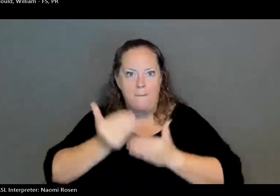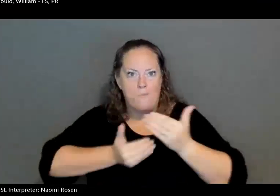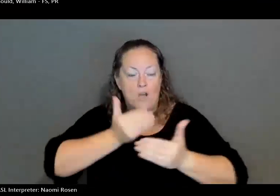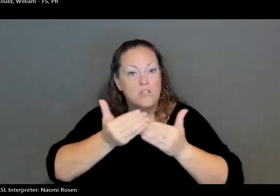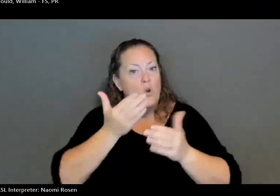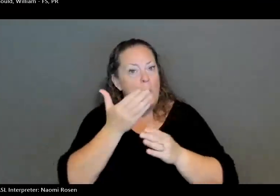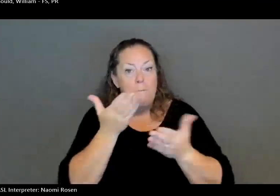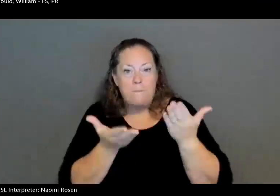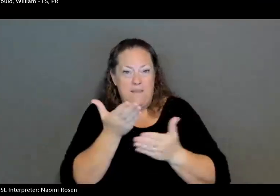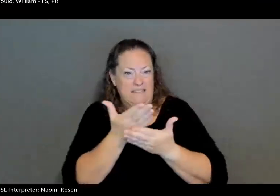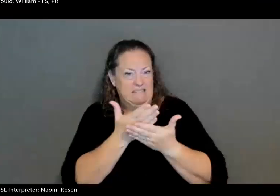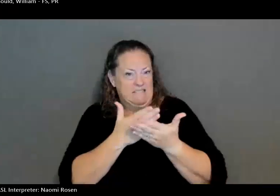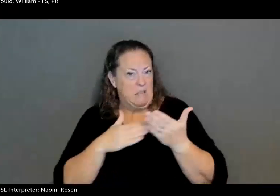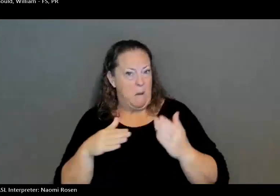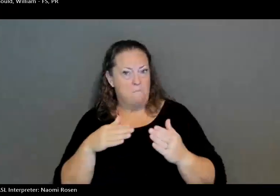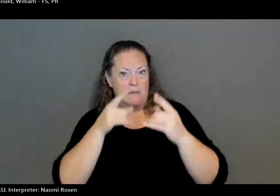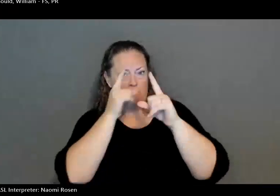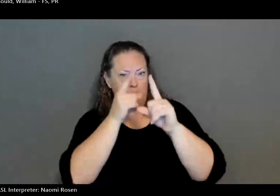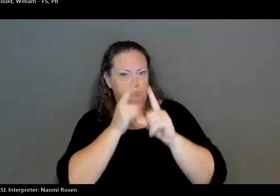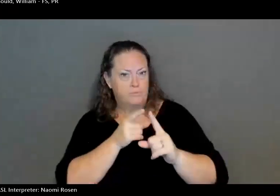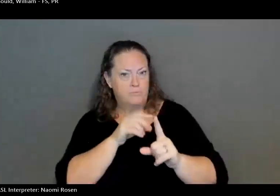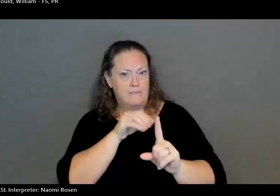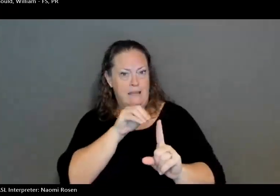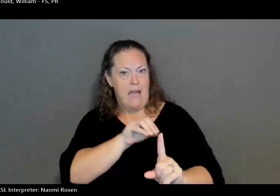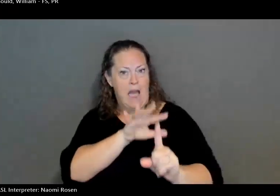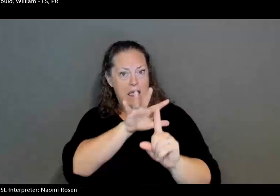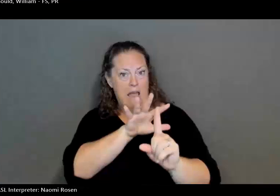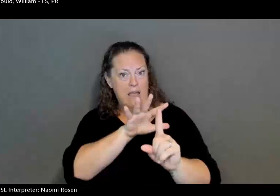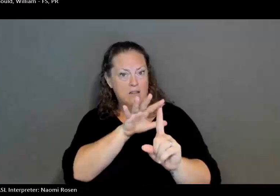highlights, if you don't mind. Thank you so much.